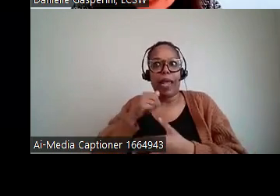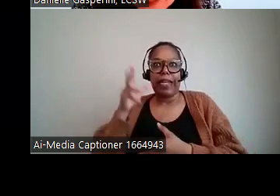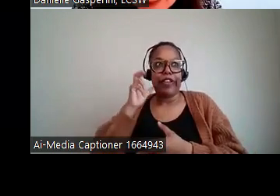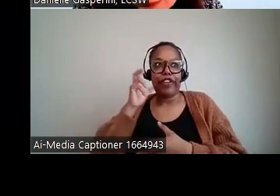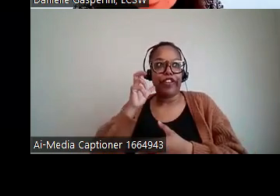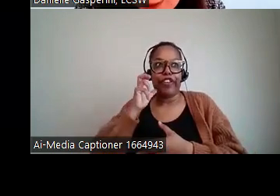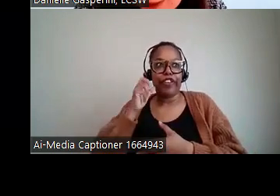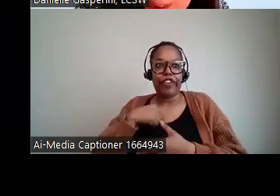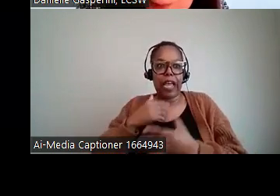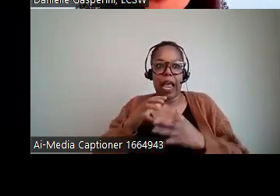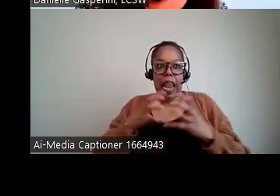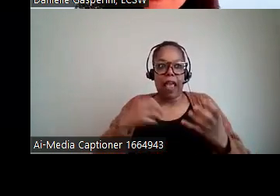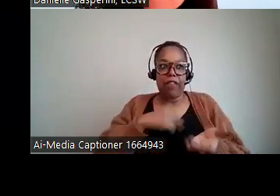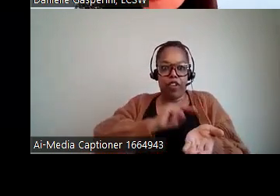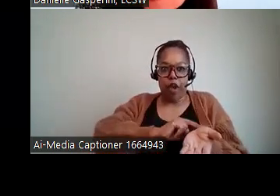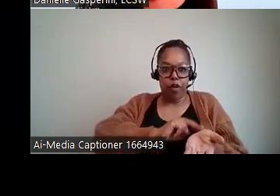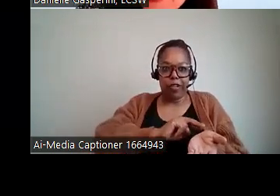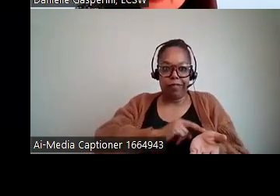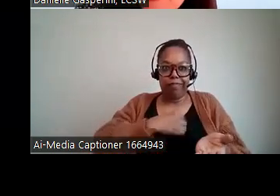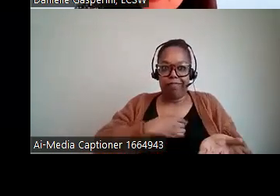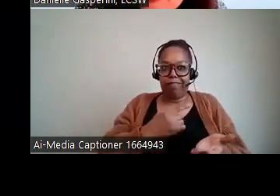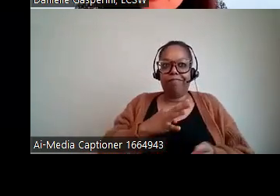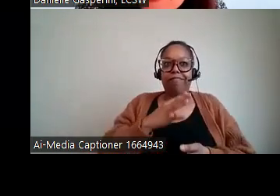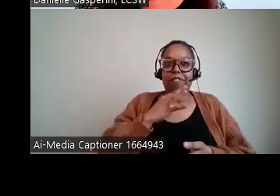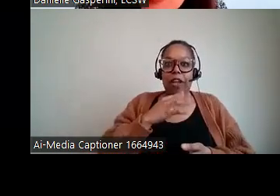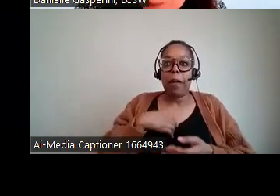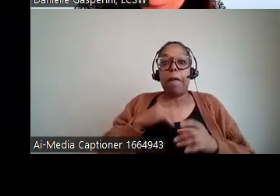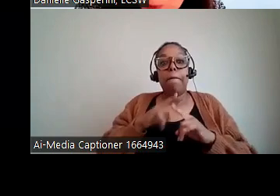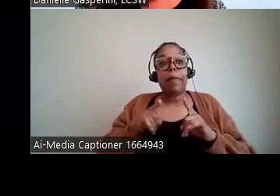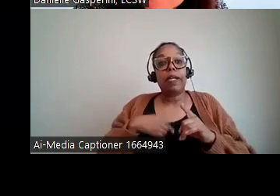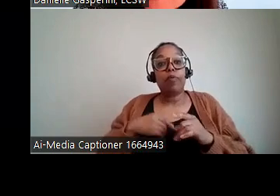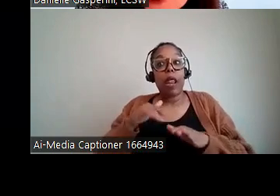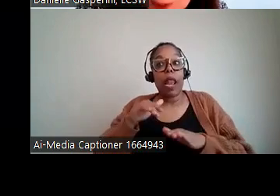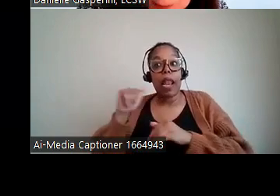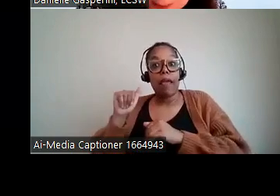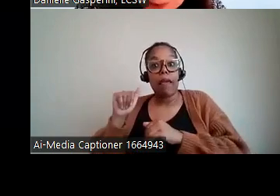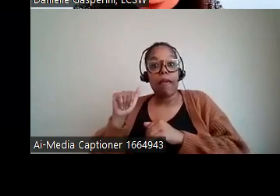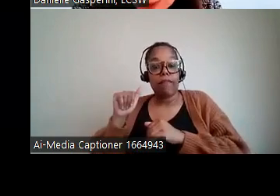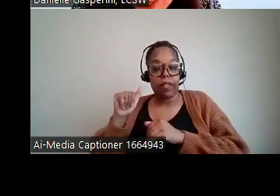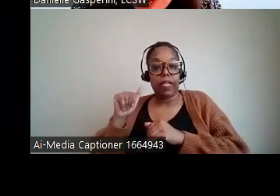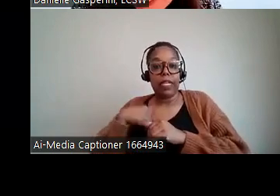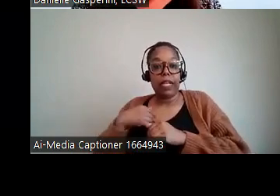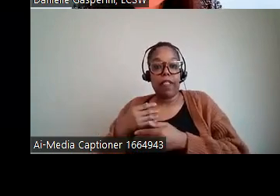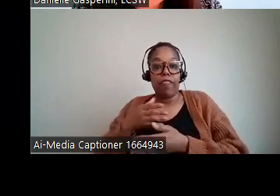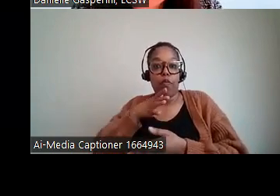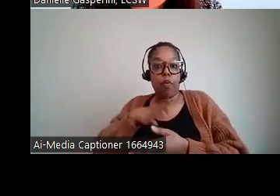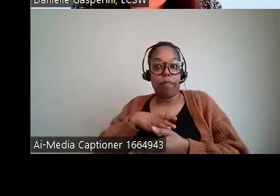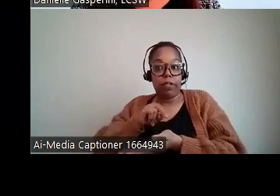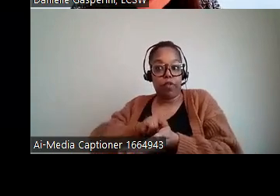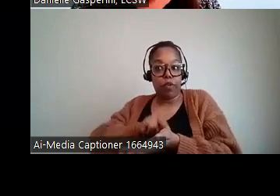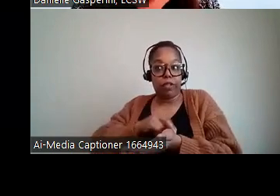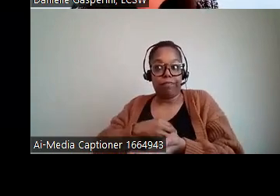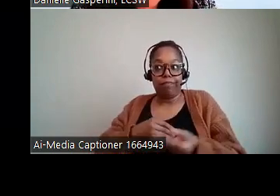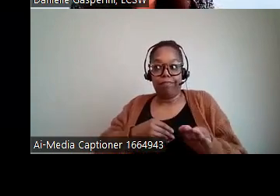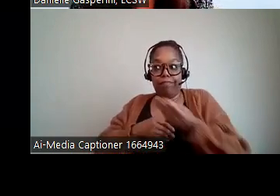had to say. But as I was walking out the door, she handed me a piece of paper, which I stuffed in my purse, and it was the information about